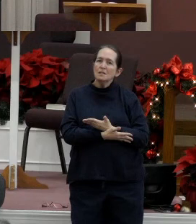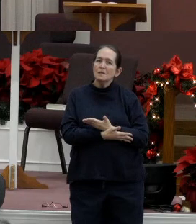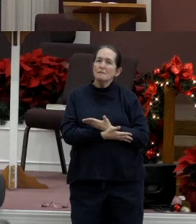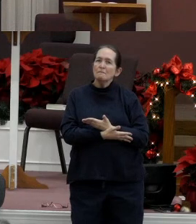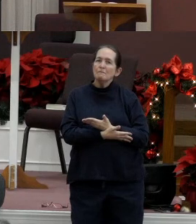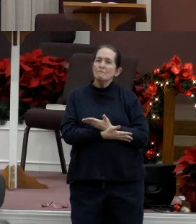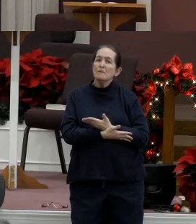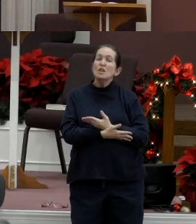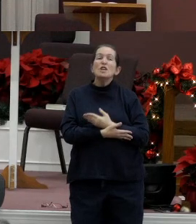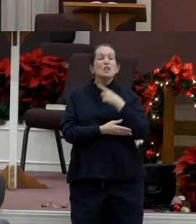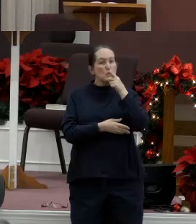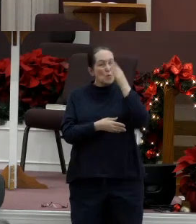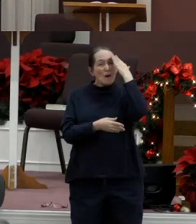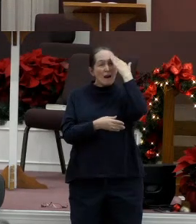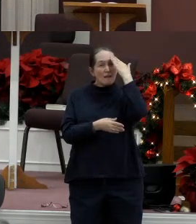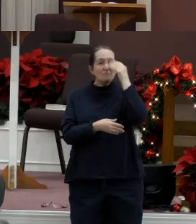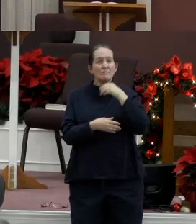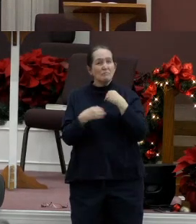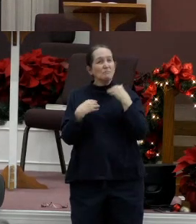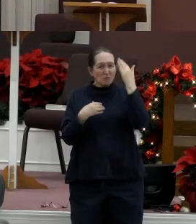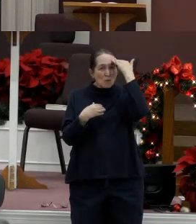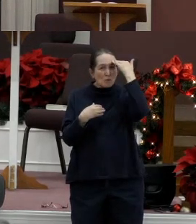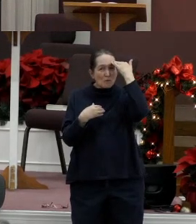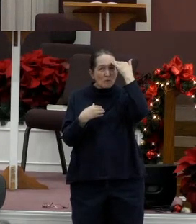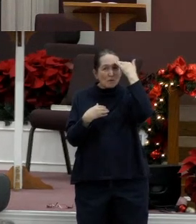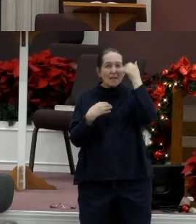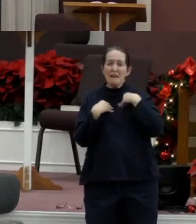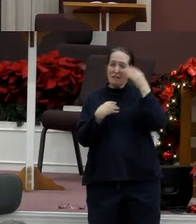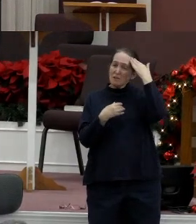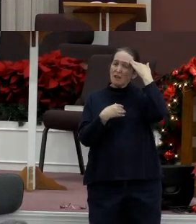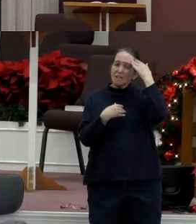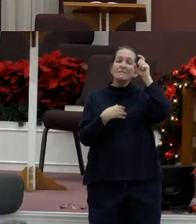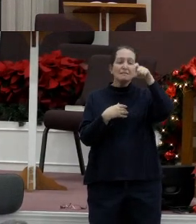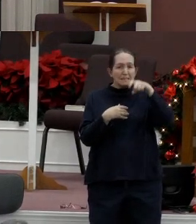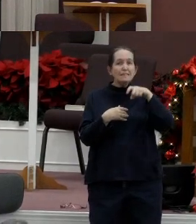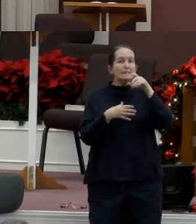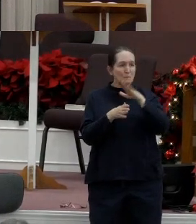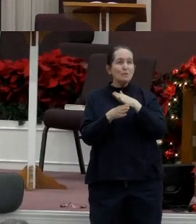then you have knowledge that needs to be shared with others.